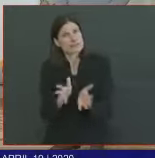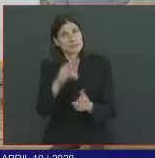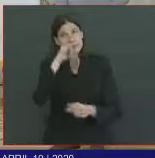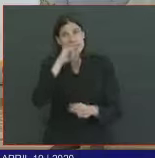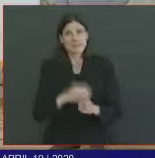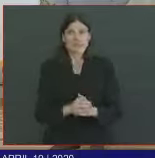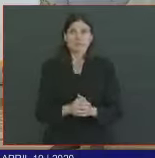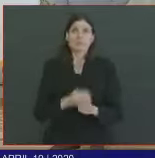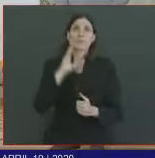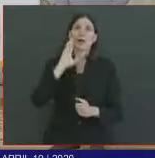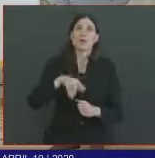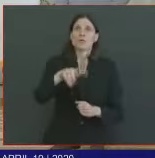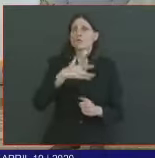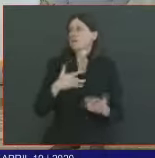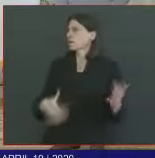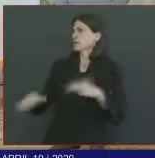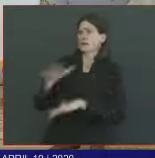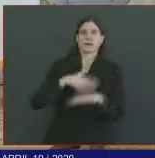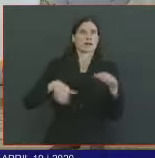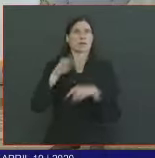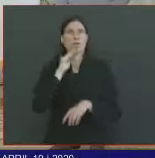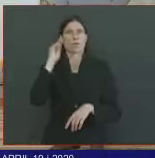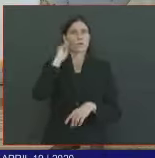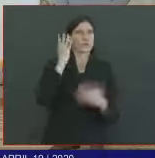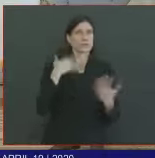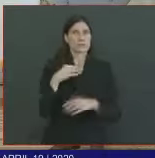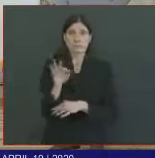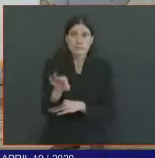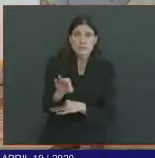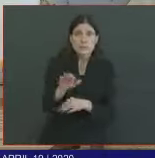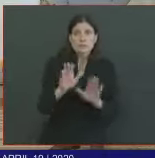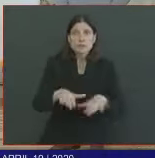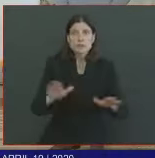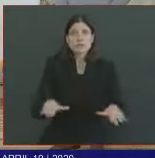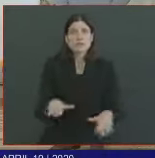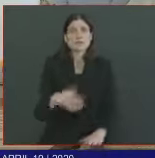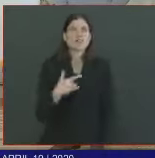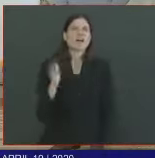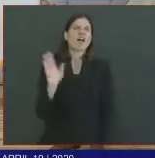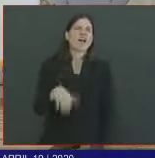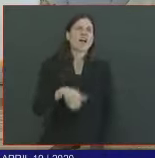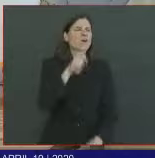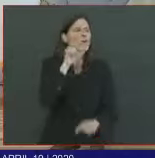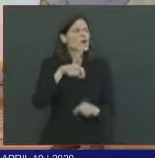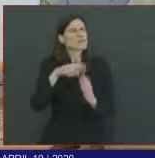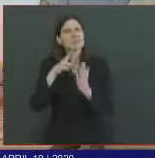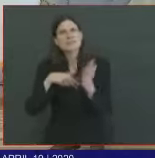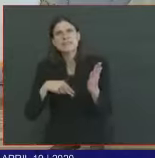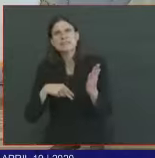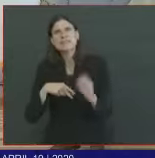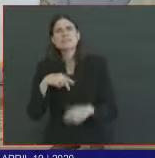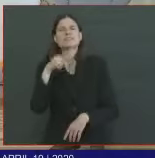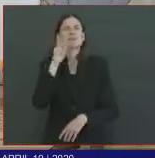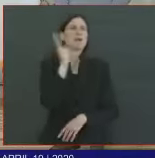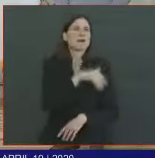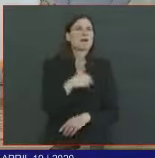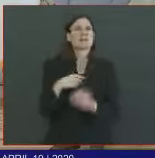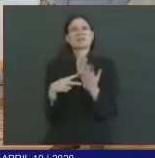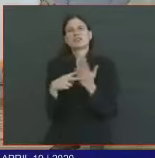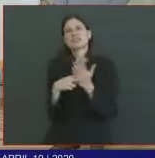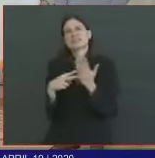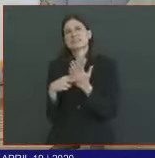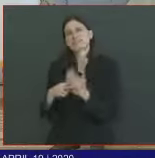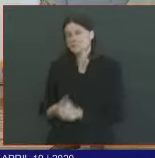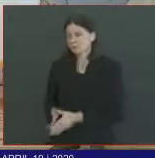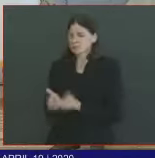to cheat or get around the rules. If there's ever a time to follow the rules, it's right now. And I'd appreciate it, and I'd be